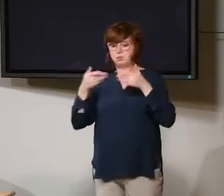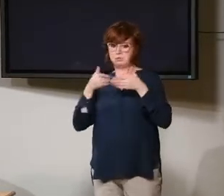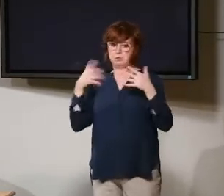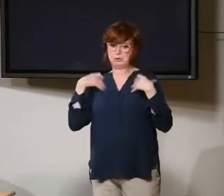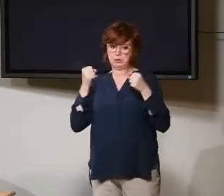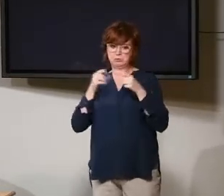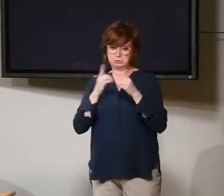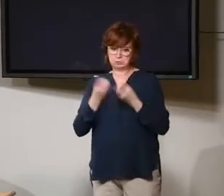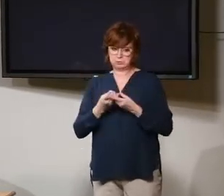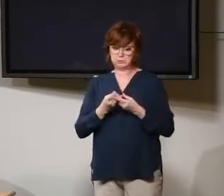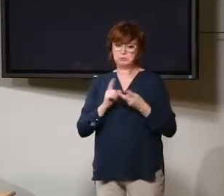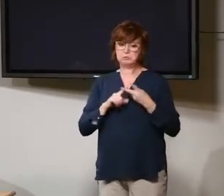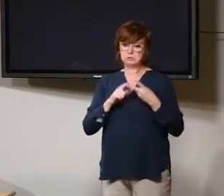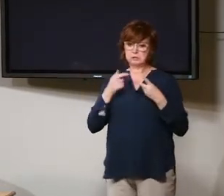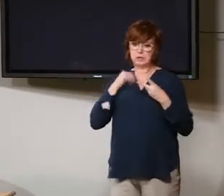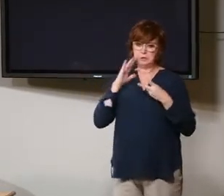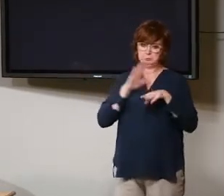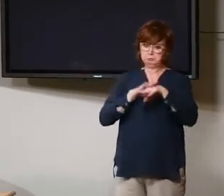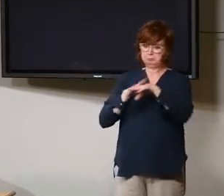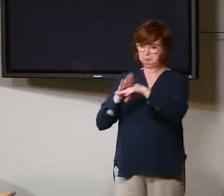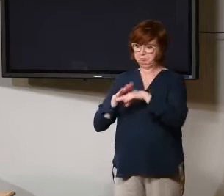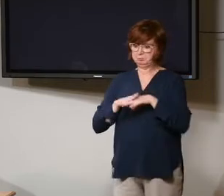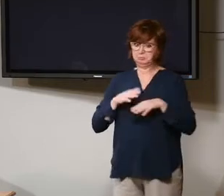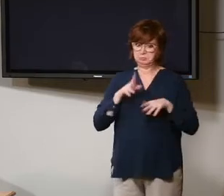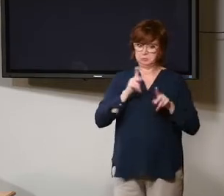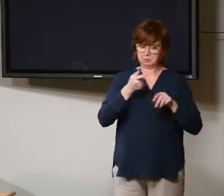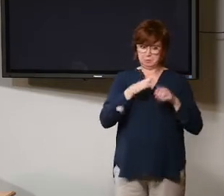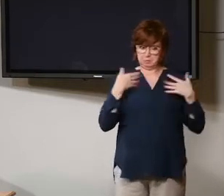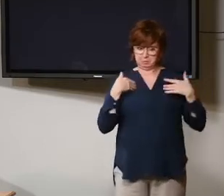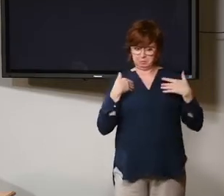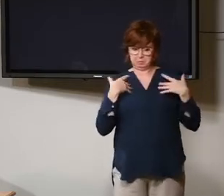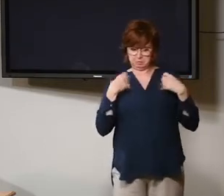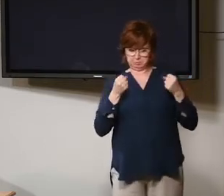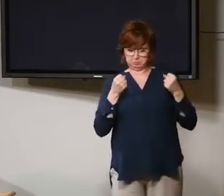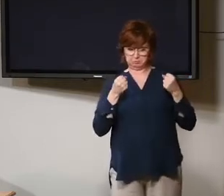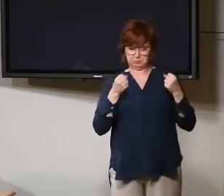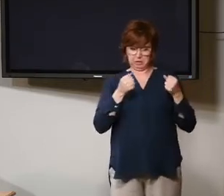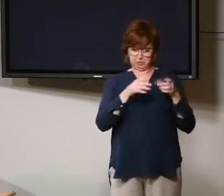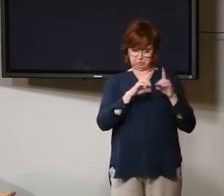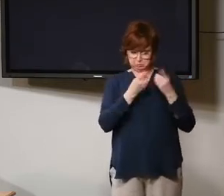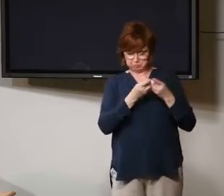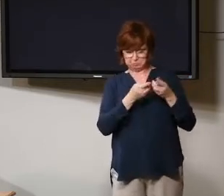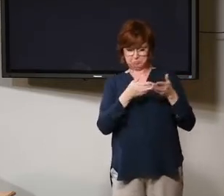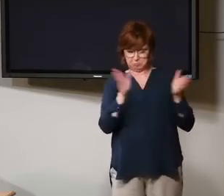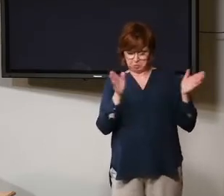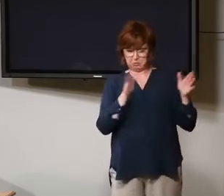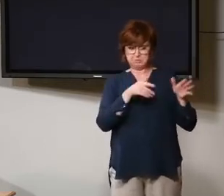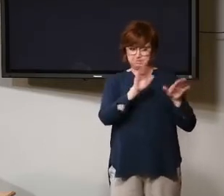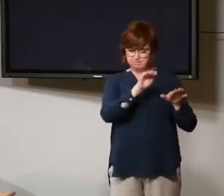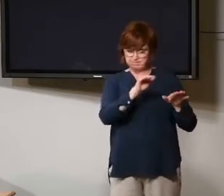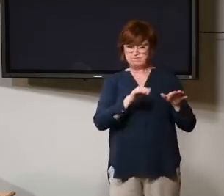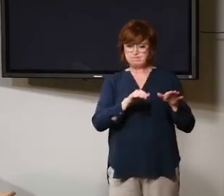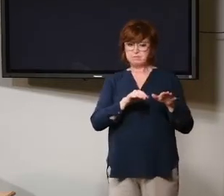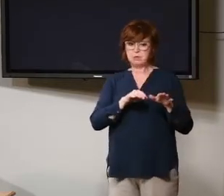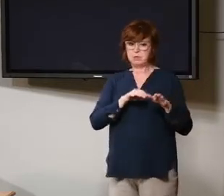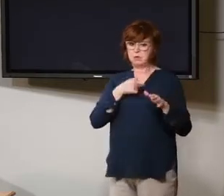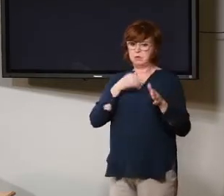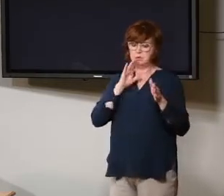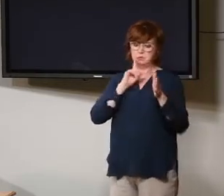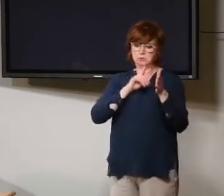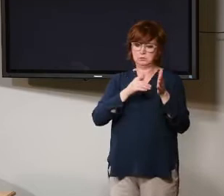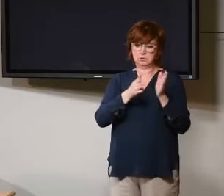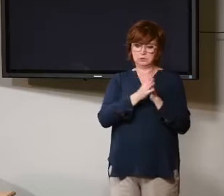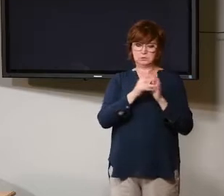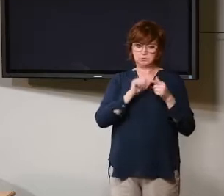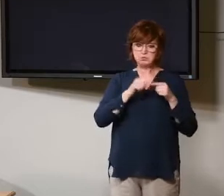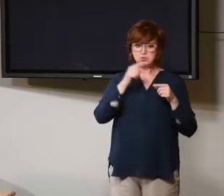for my public health colleagues to reconfirm. We are getting that information as a matter of routine as investigations completed,